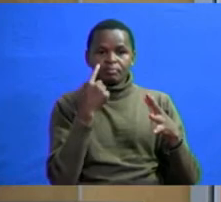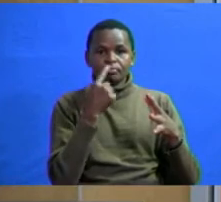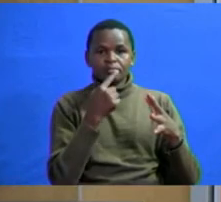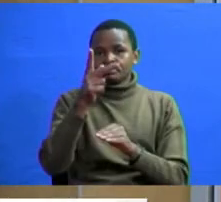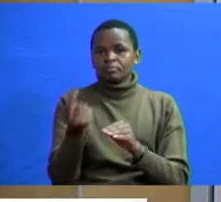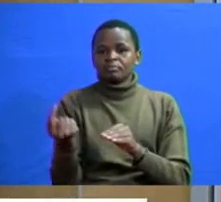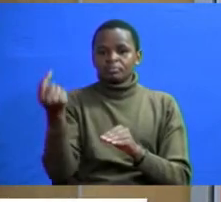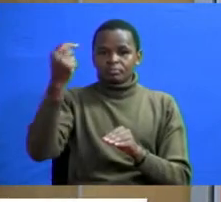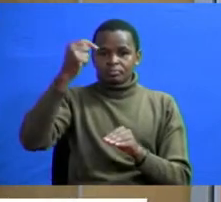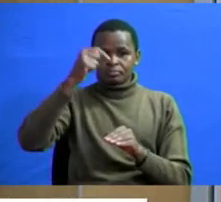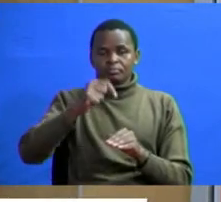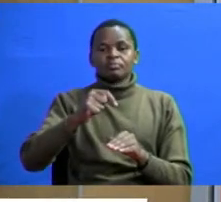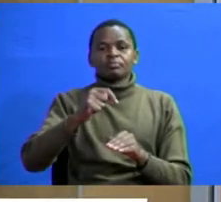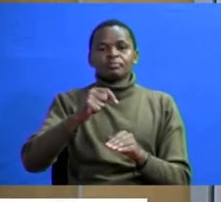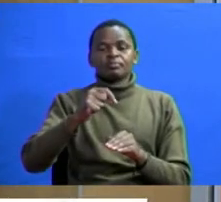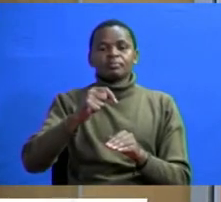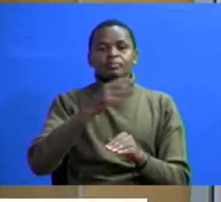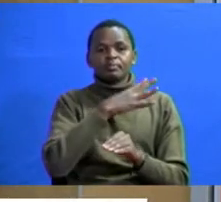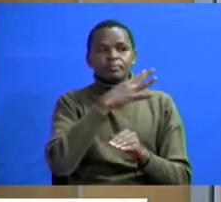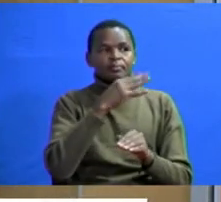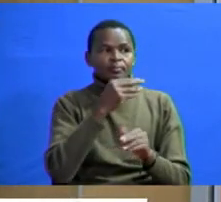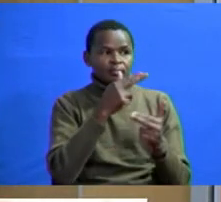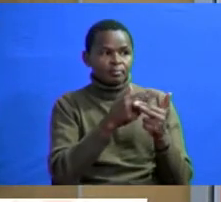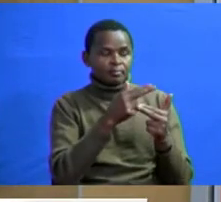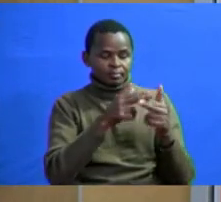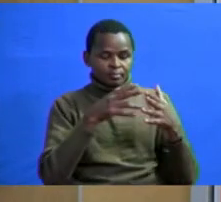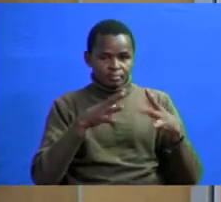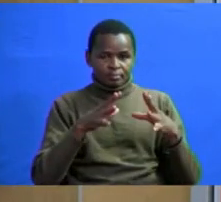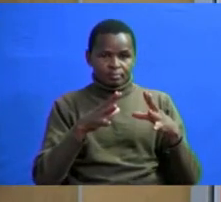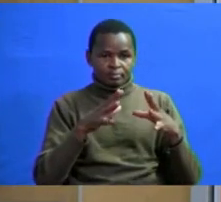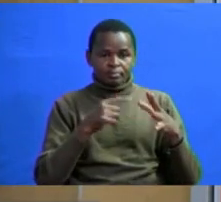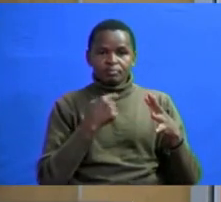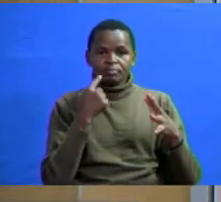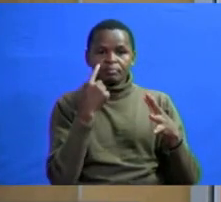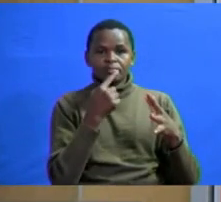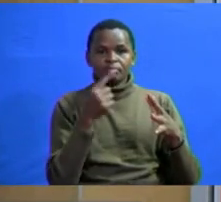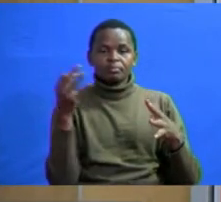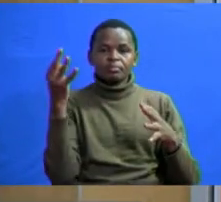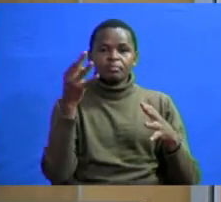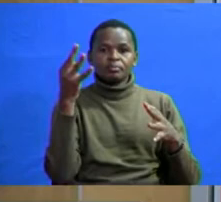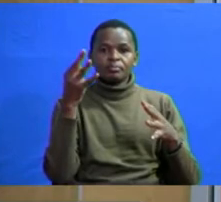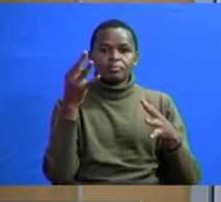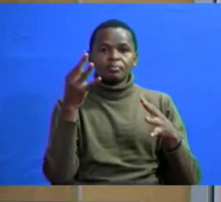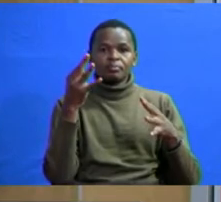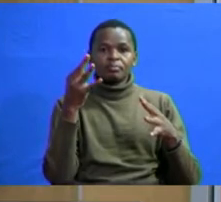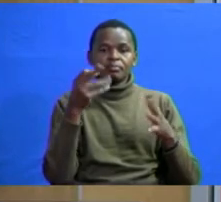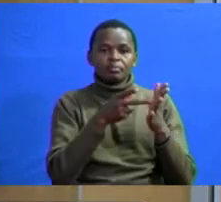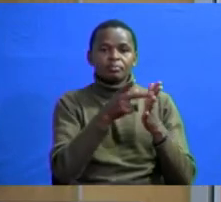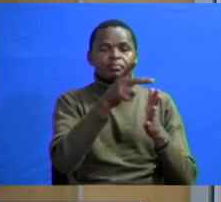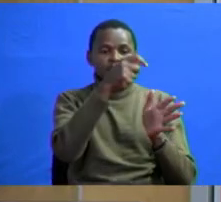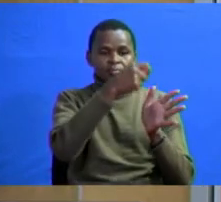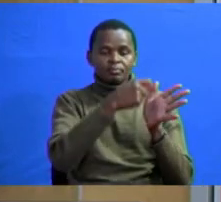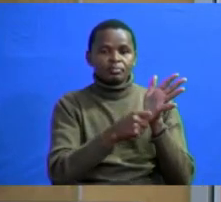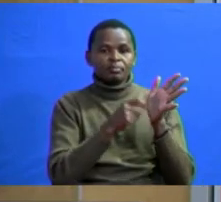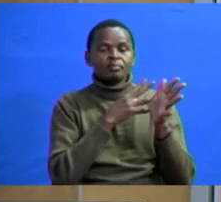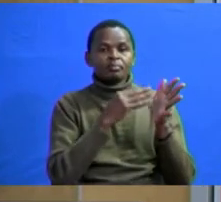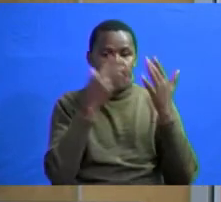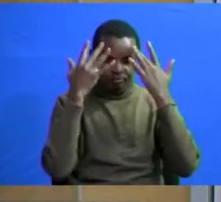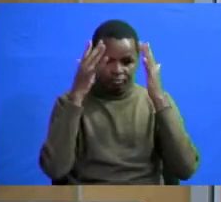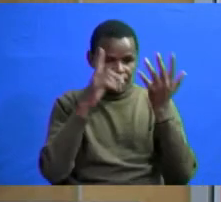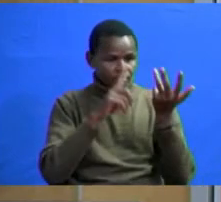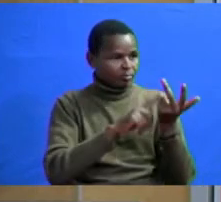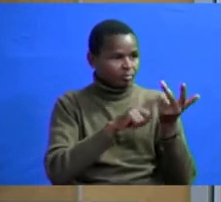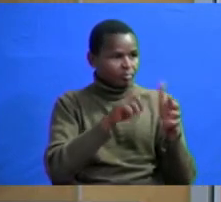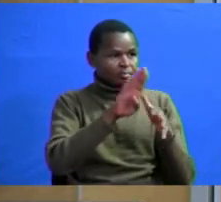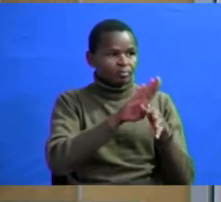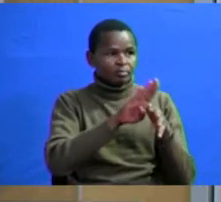not to pay tax, and name the people who normally facilitate them not to pay tax, I don't know how many members of